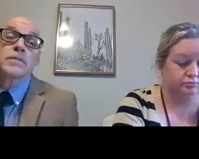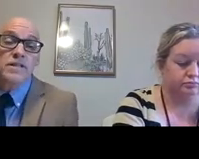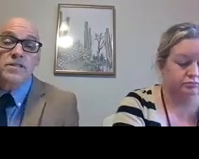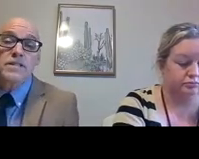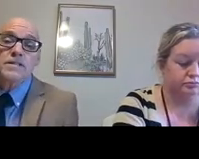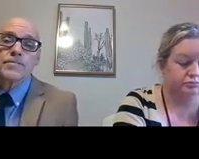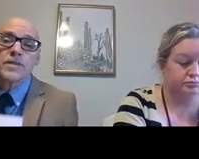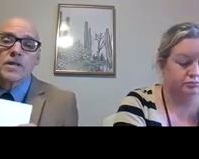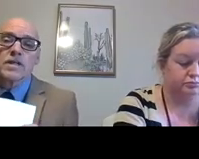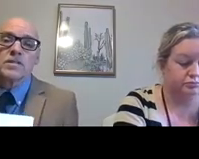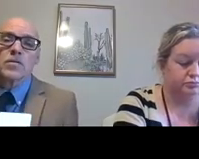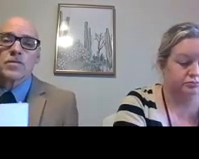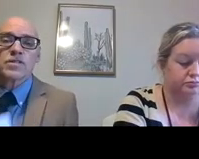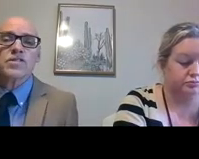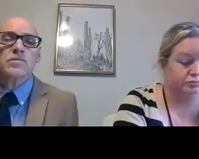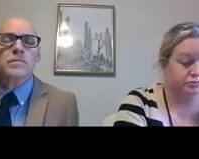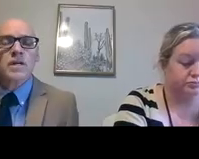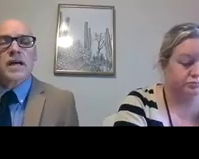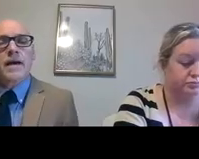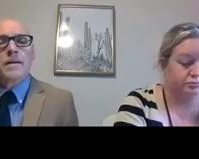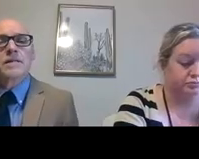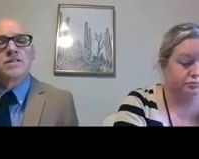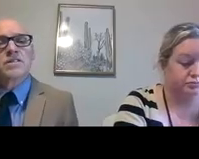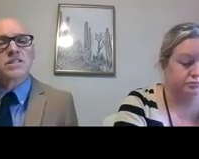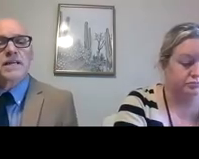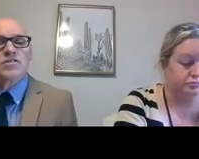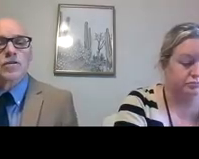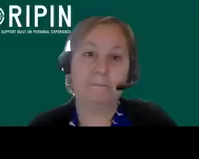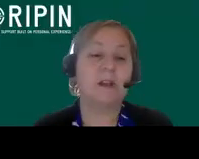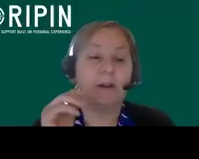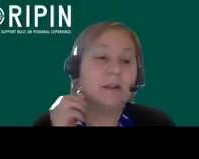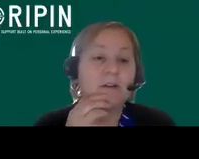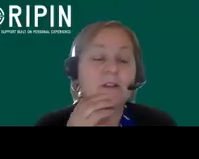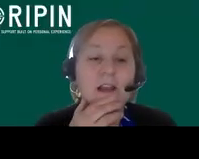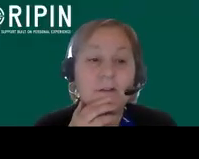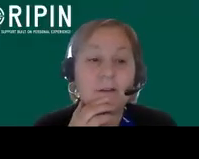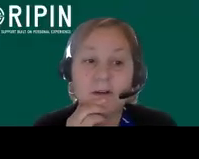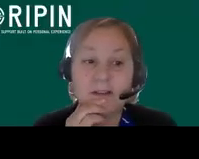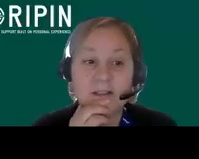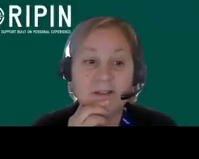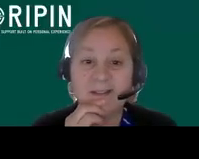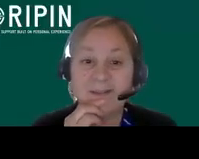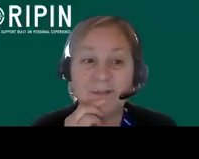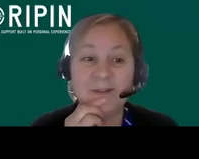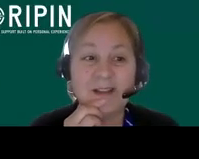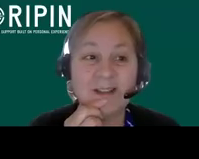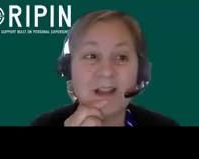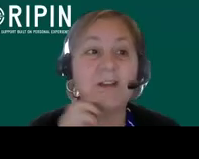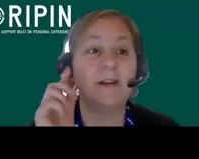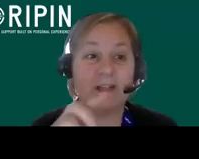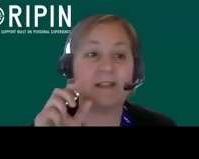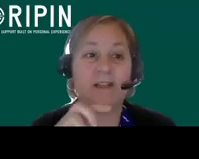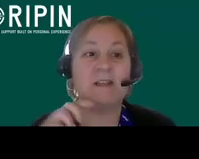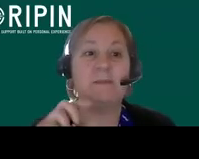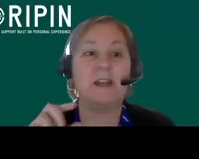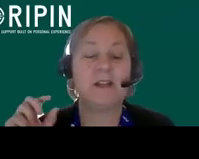are CCBHCs. So the system, Well, the system has. Can you just I'm sorry, can you just acronym what'd you say?